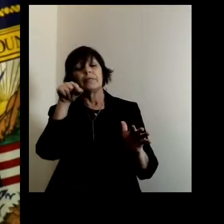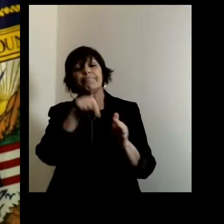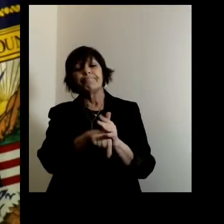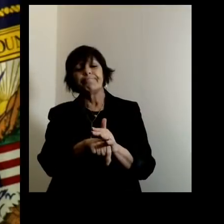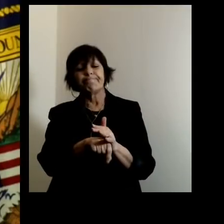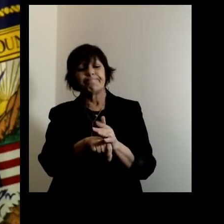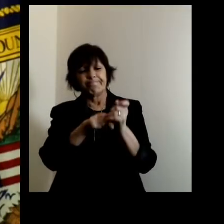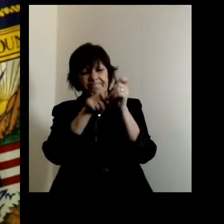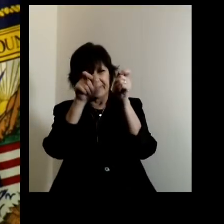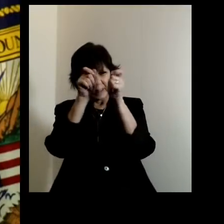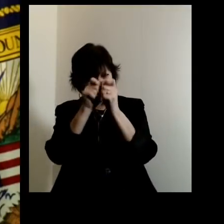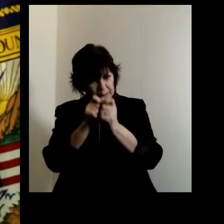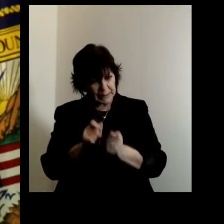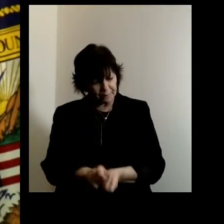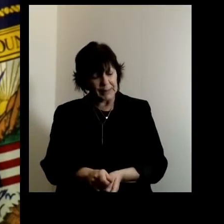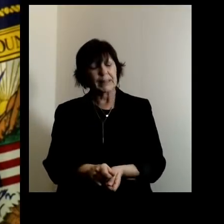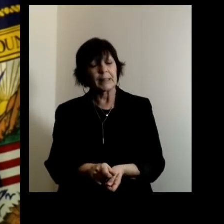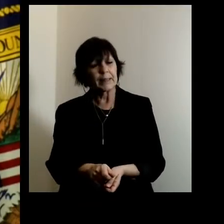with the